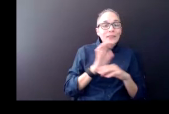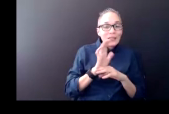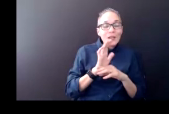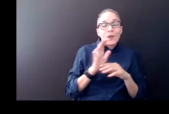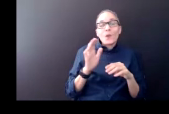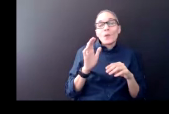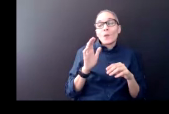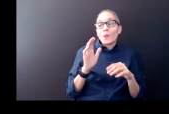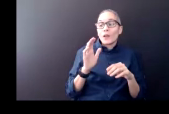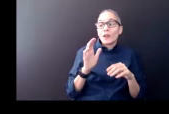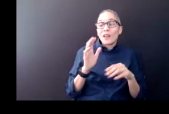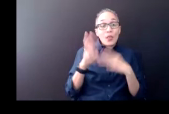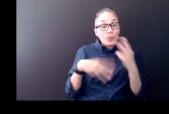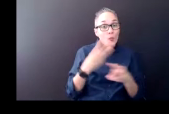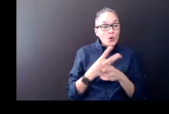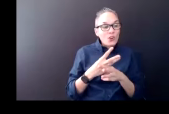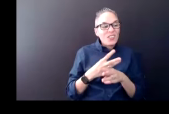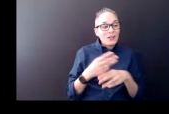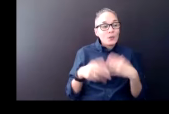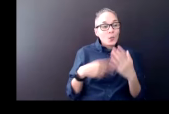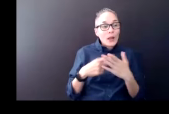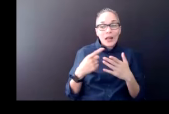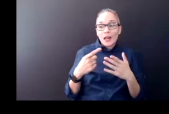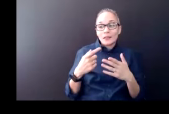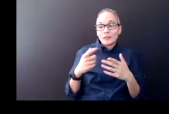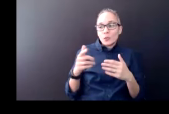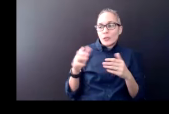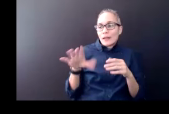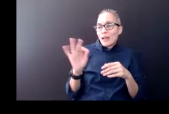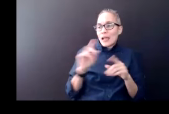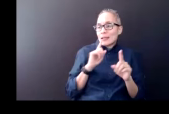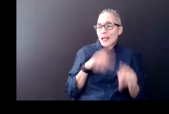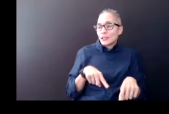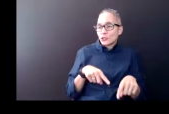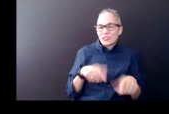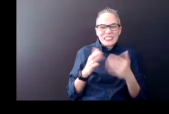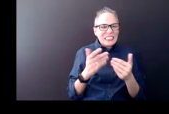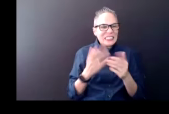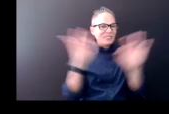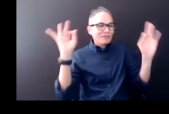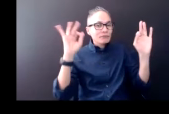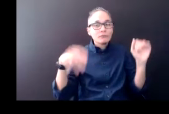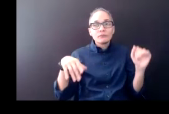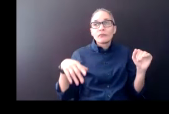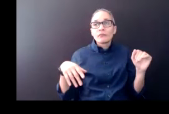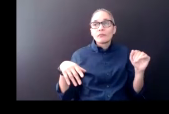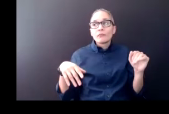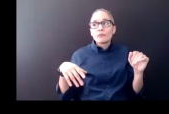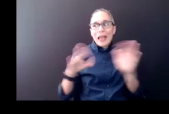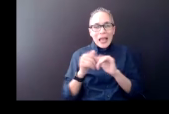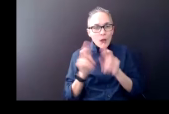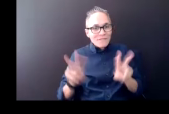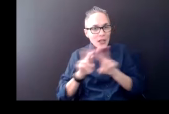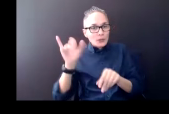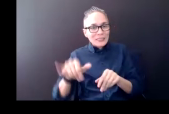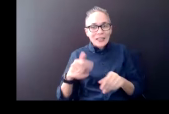world where the cost of answers is dropping to zero, the value of the question becomes everything, right? Like we all